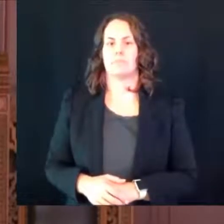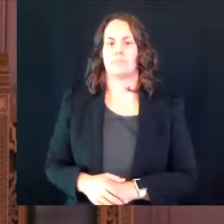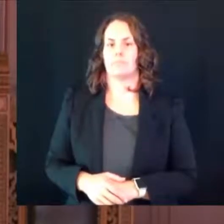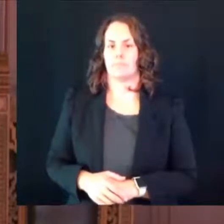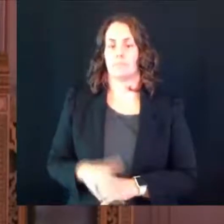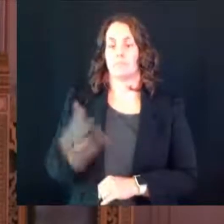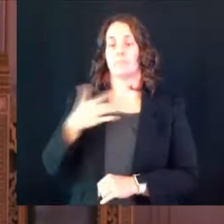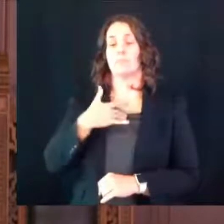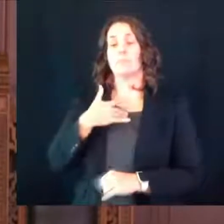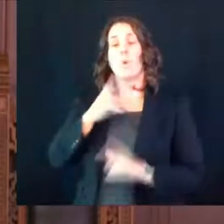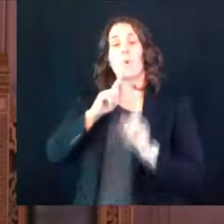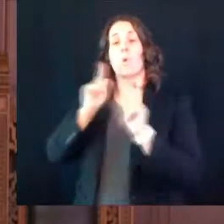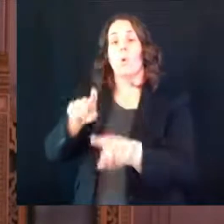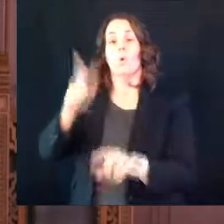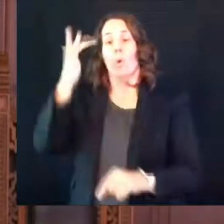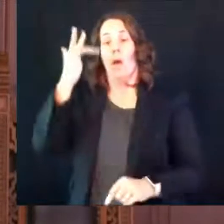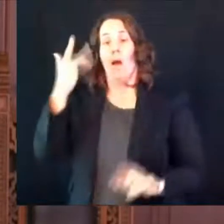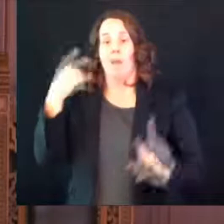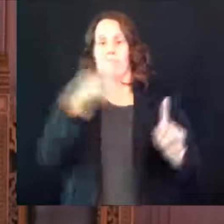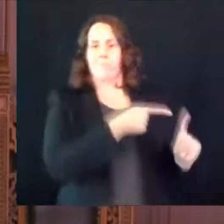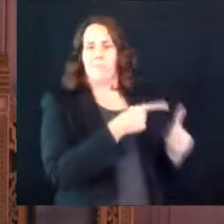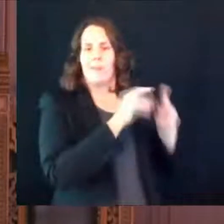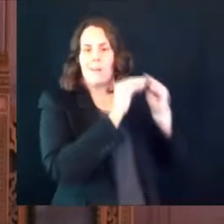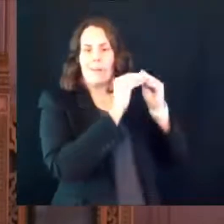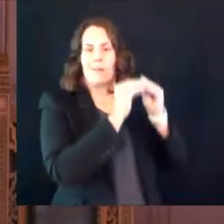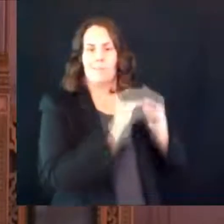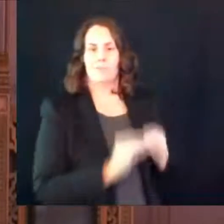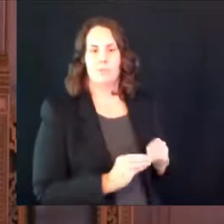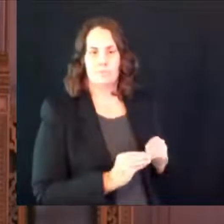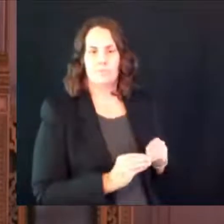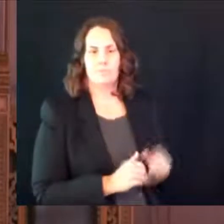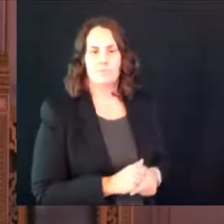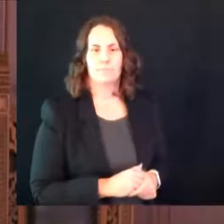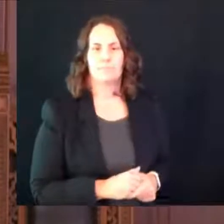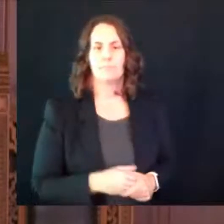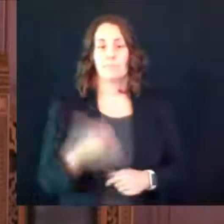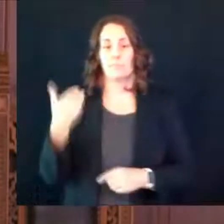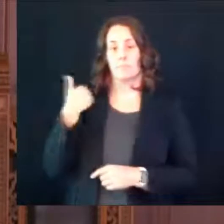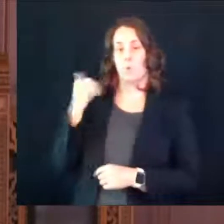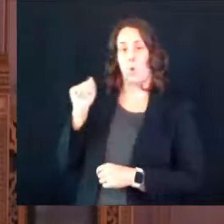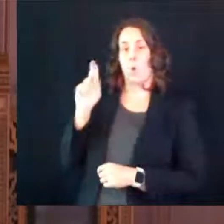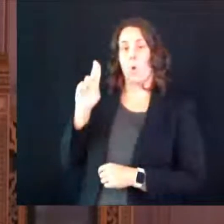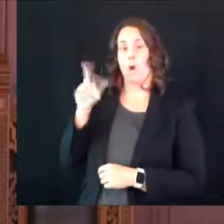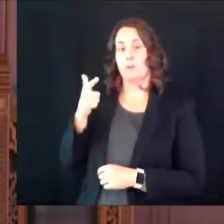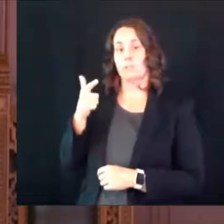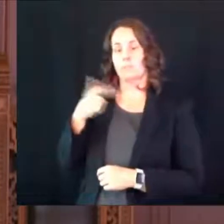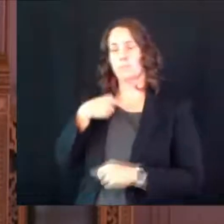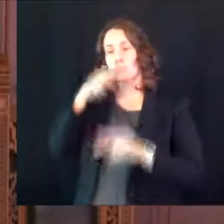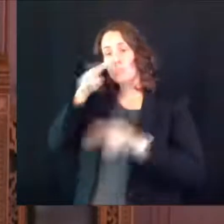it's just a massive number of hospitals and hospital systems that are